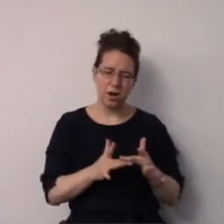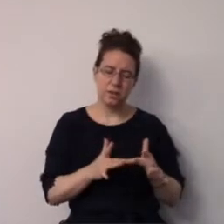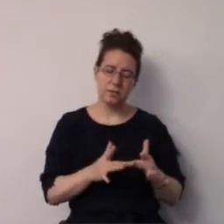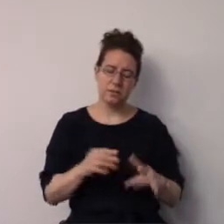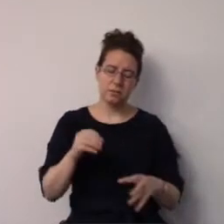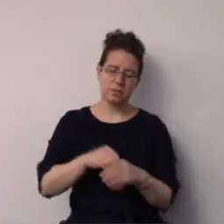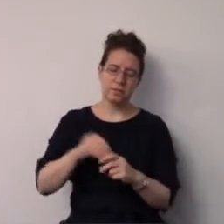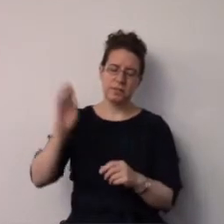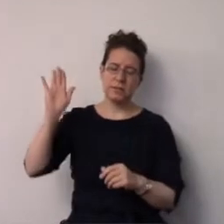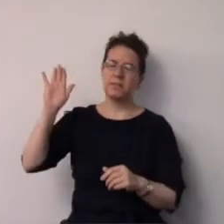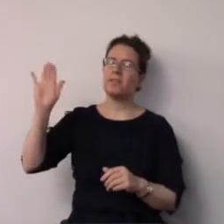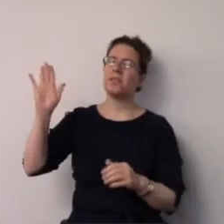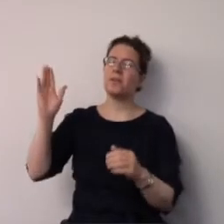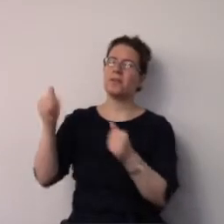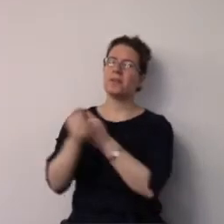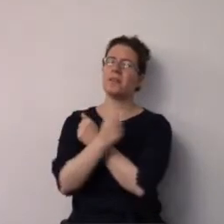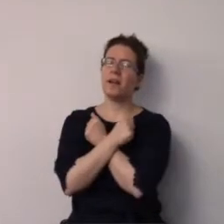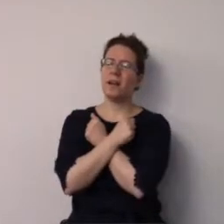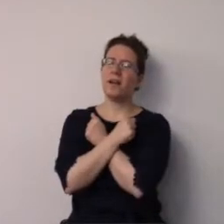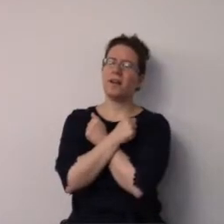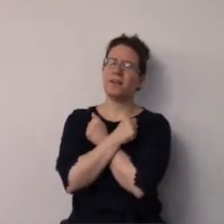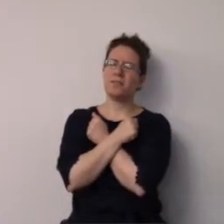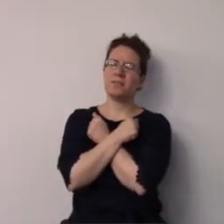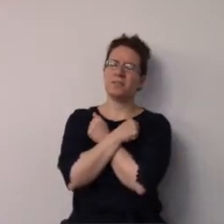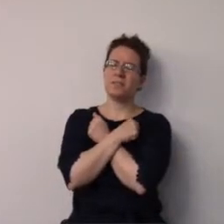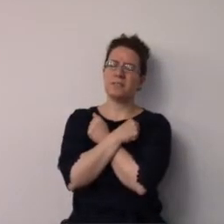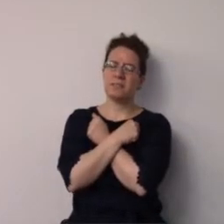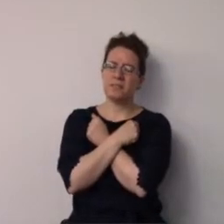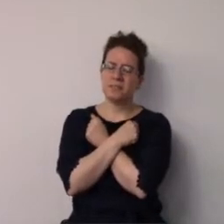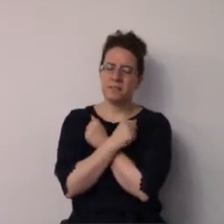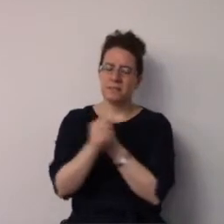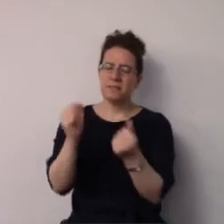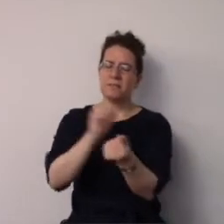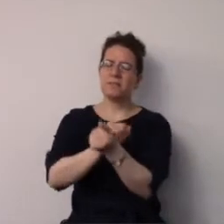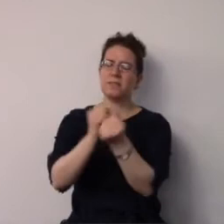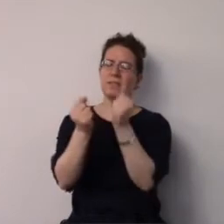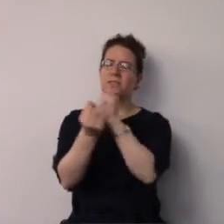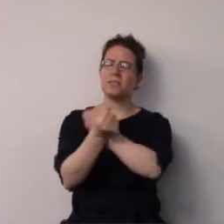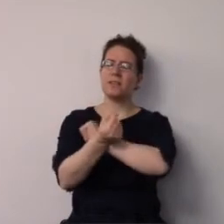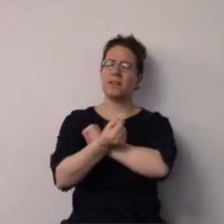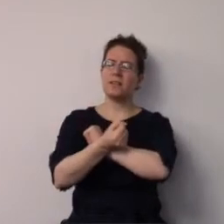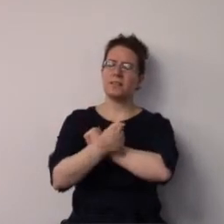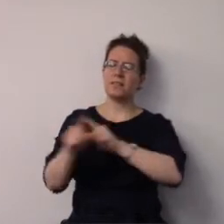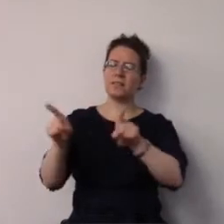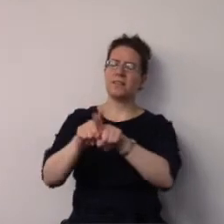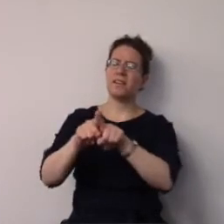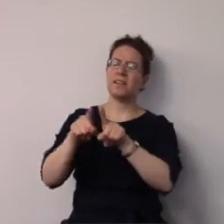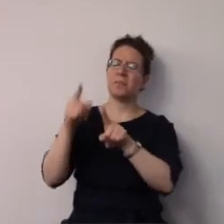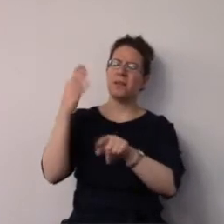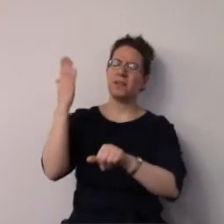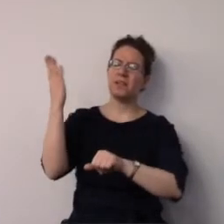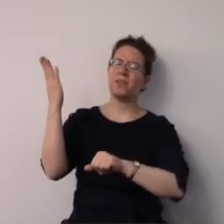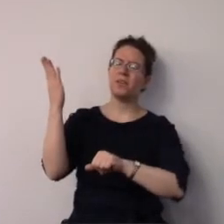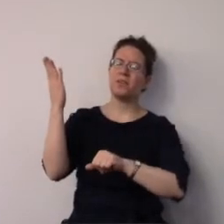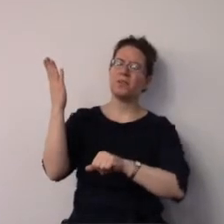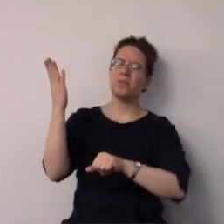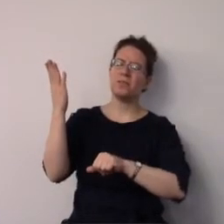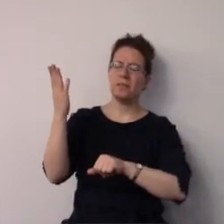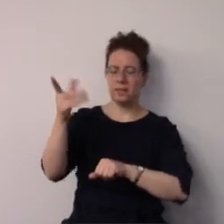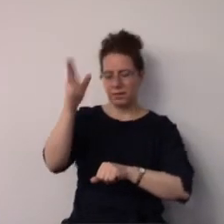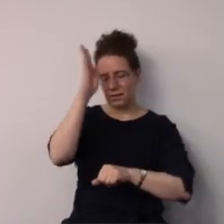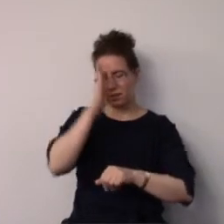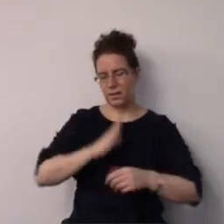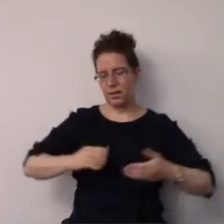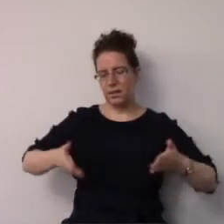today. Baptize in the Spirit. Baptize in the Spirit. Release your Spirit from